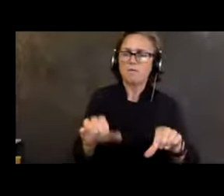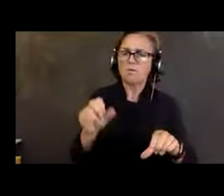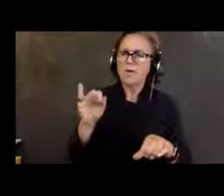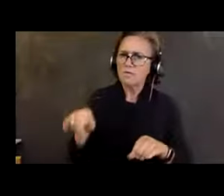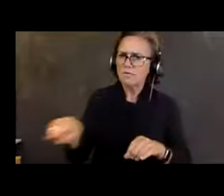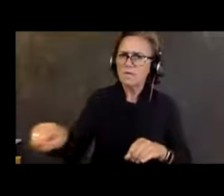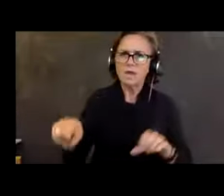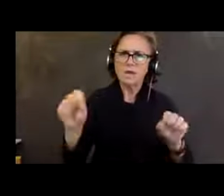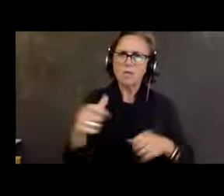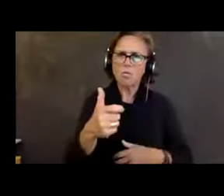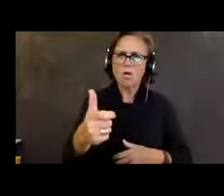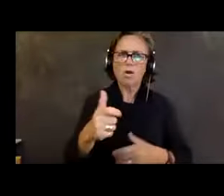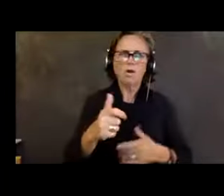watching